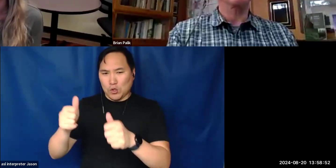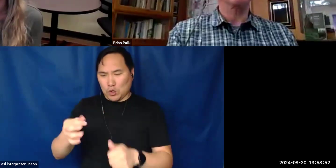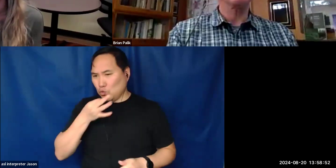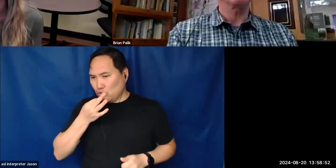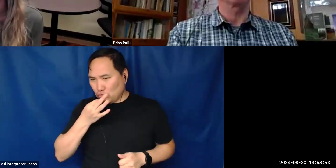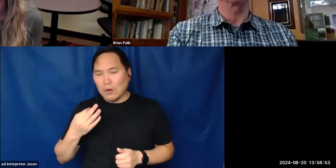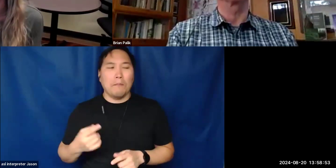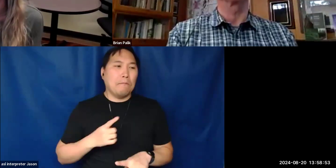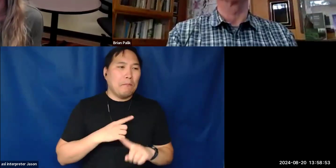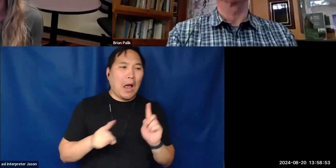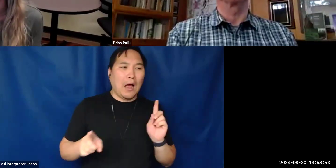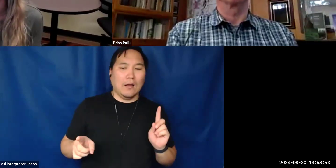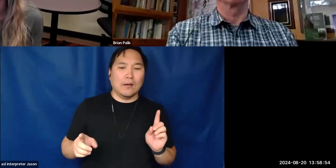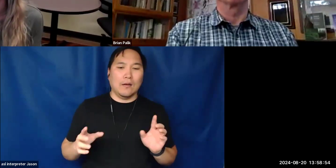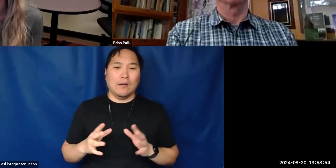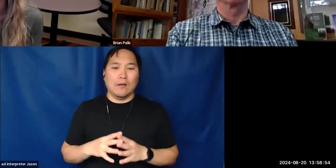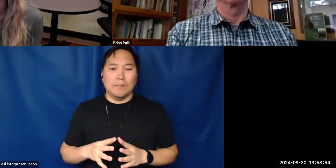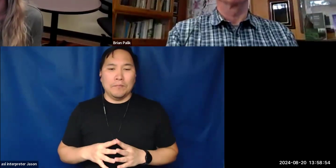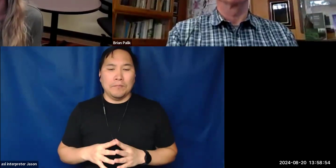moment.